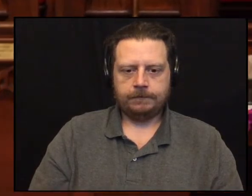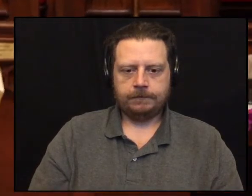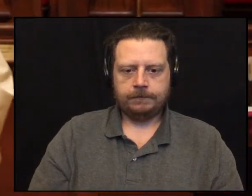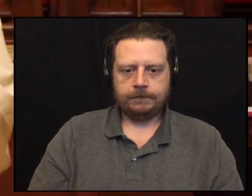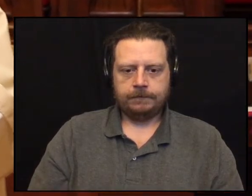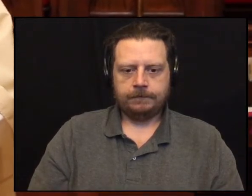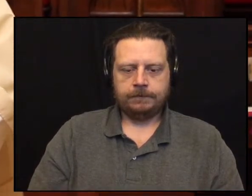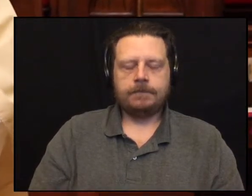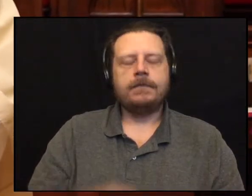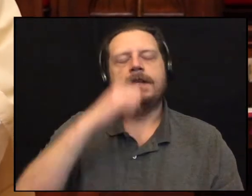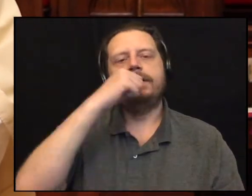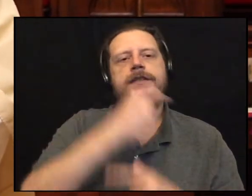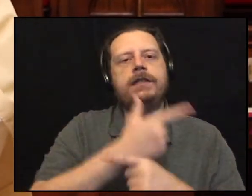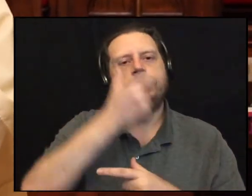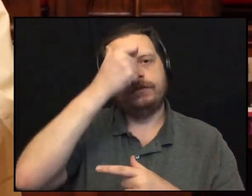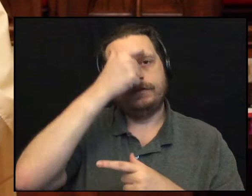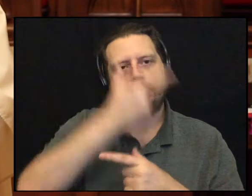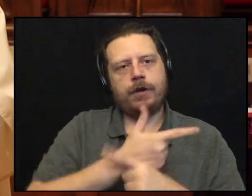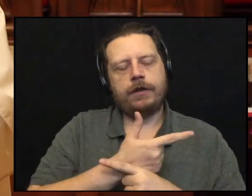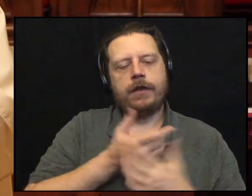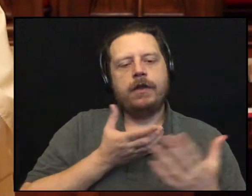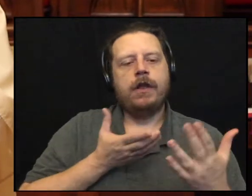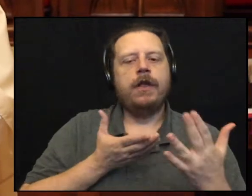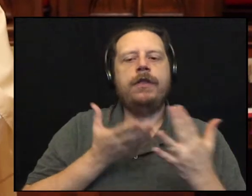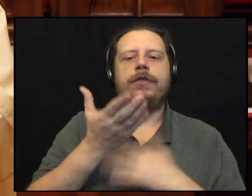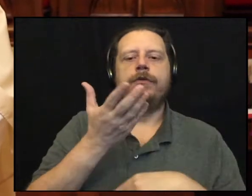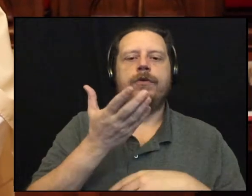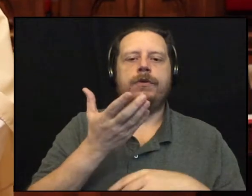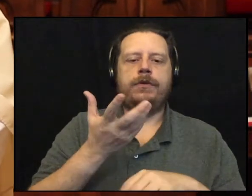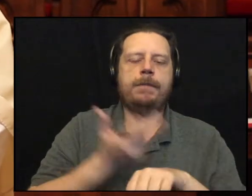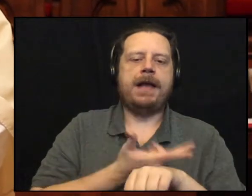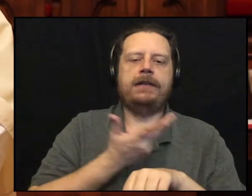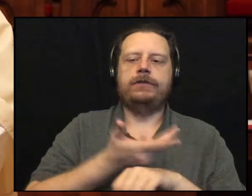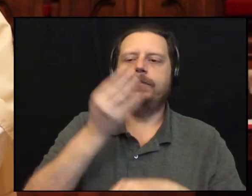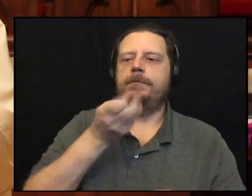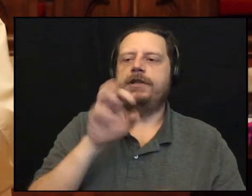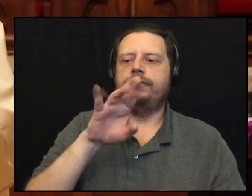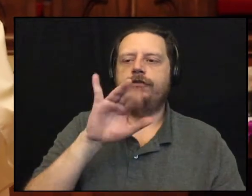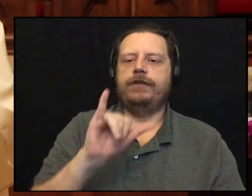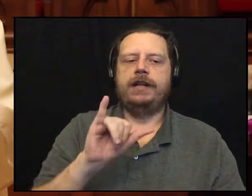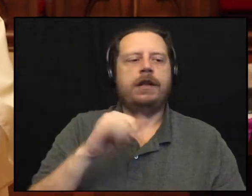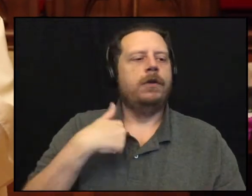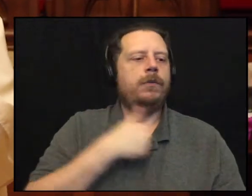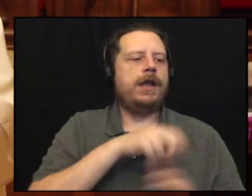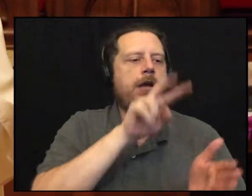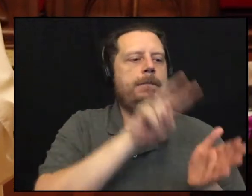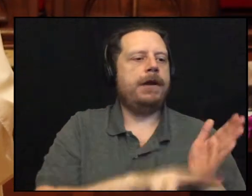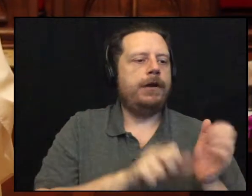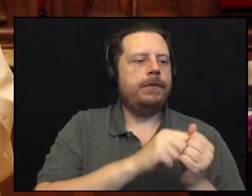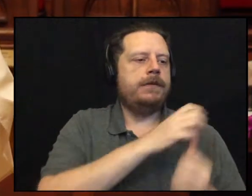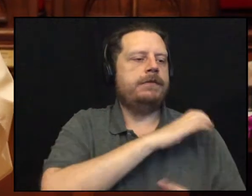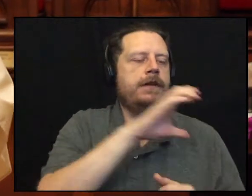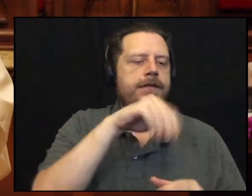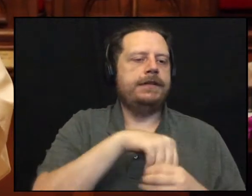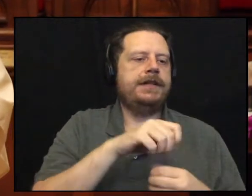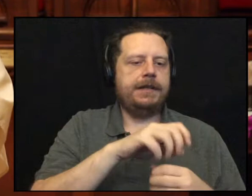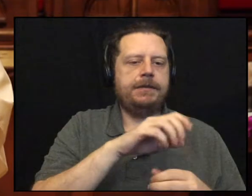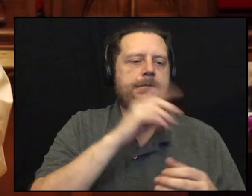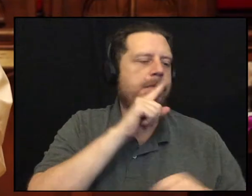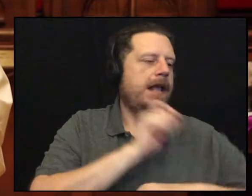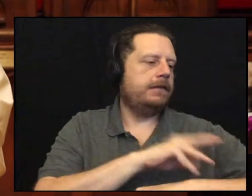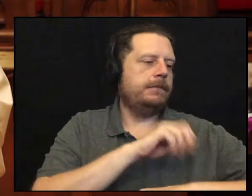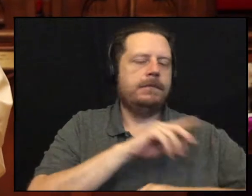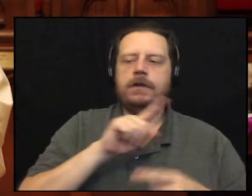My sisters and brothers, through the Paschal mystery, we have been buried with Christ in baptism so that we may walk with him in the newness